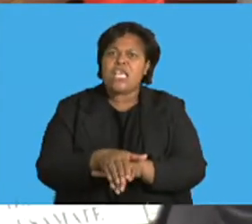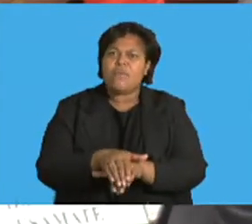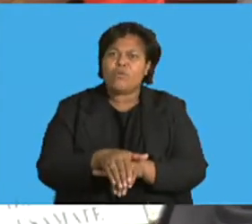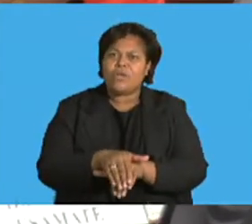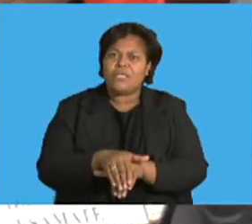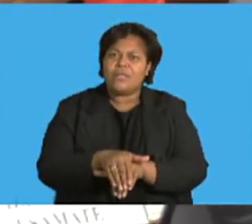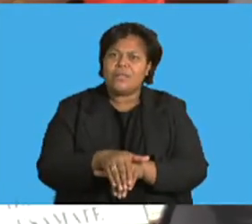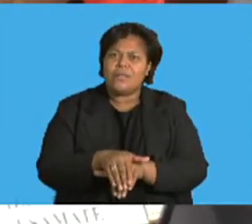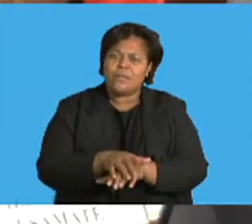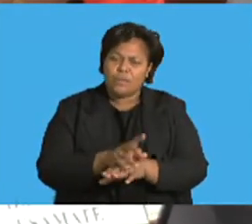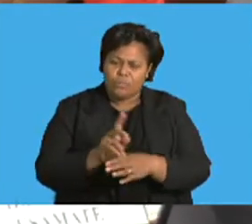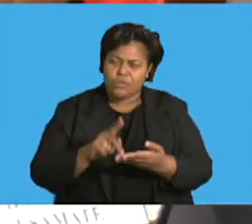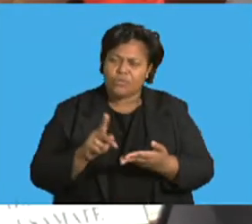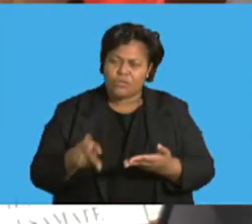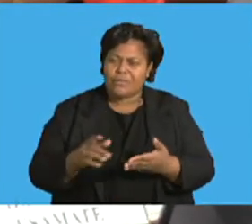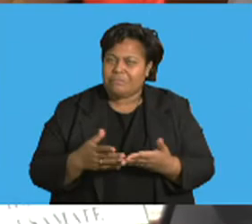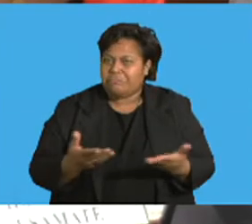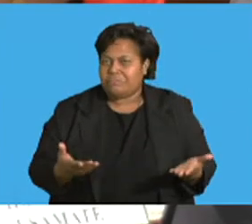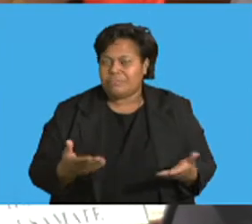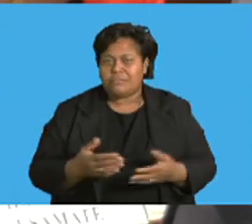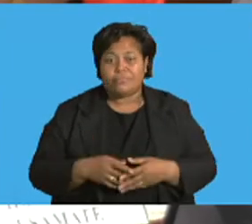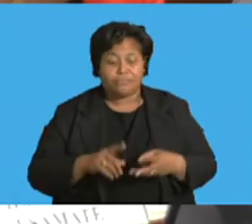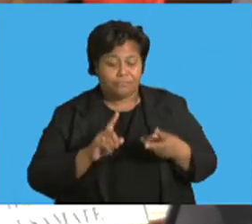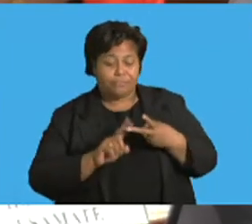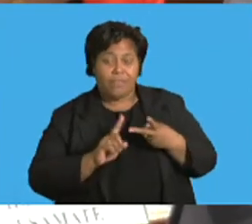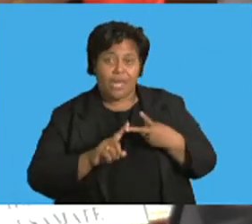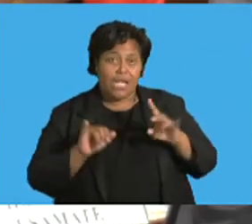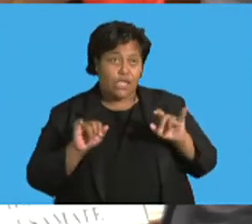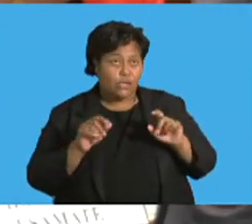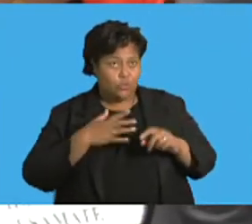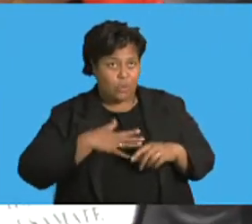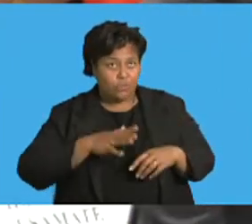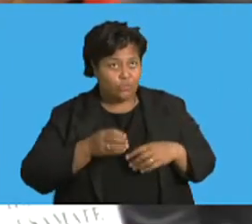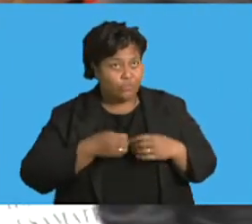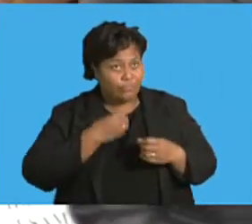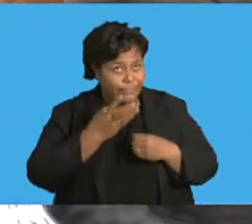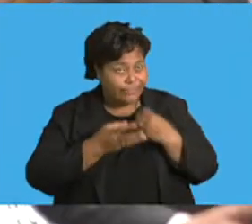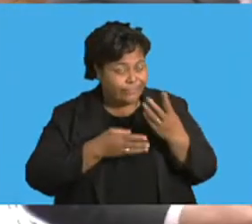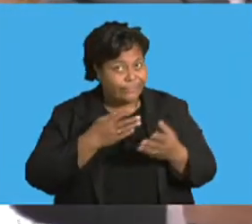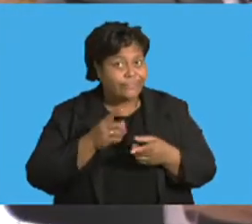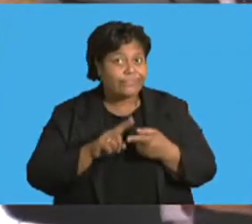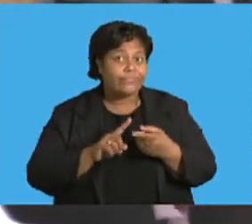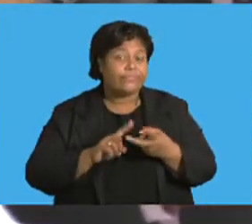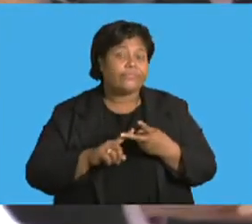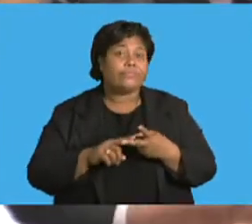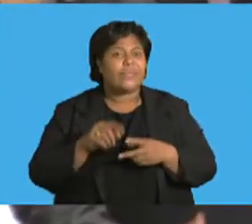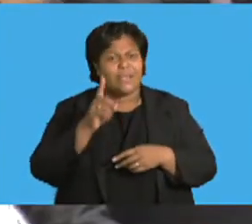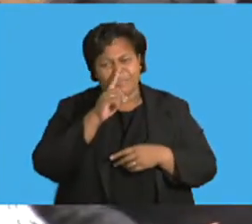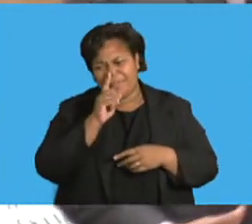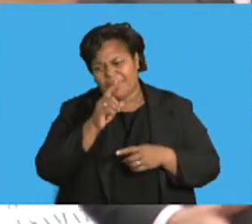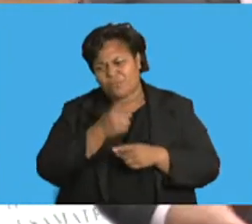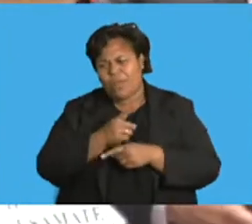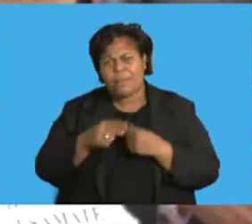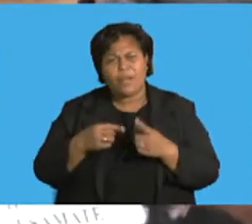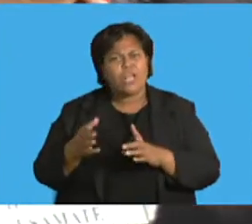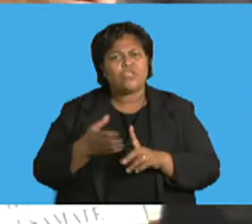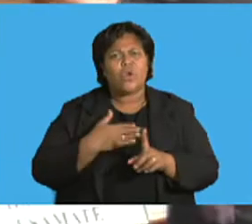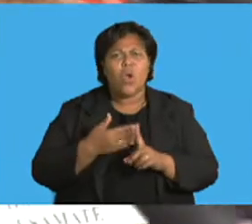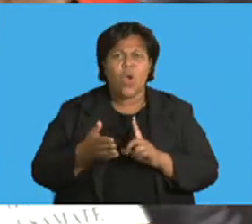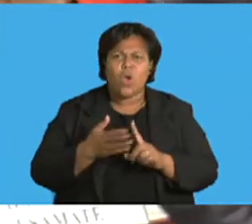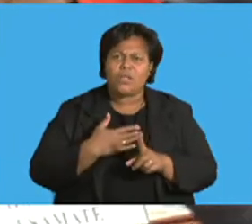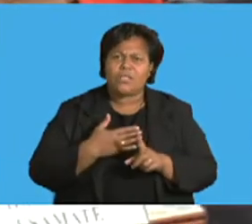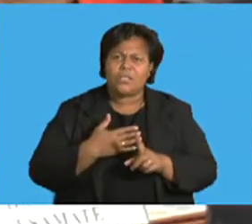Mr. Speaker, sir, the other issue that I wanted to talk about is that, again, people have talked about assault. It has not